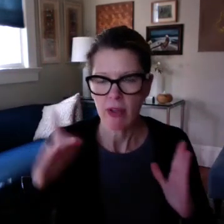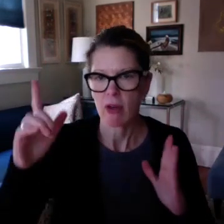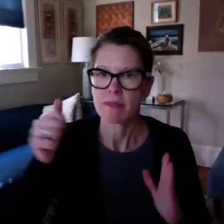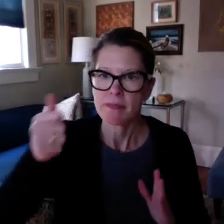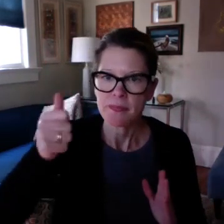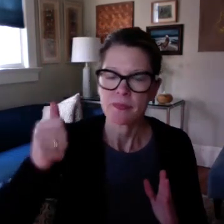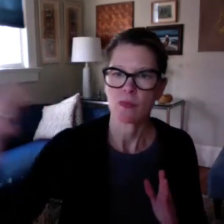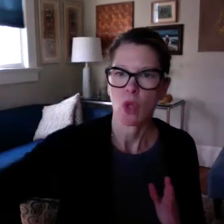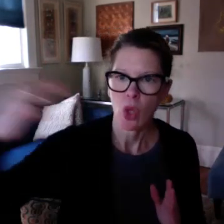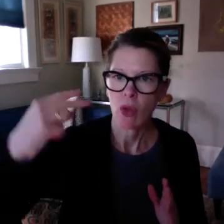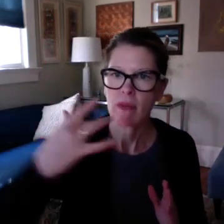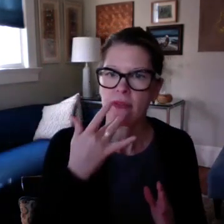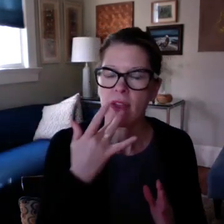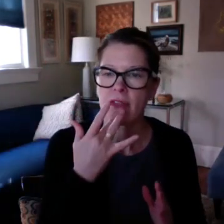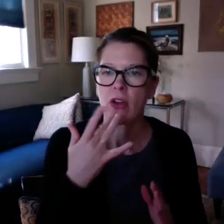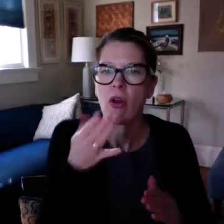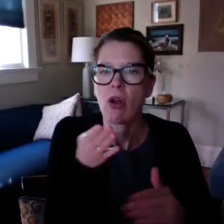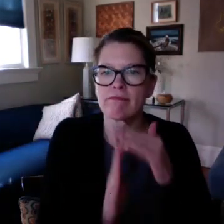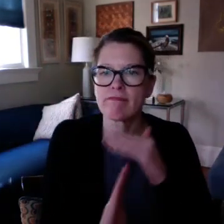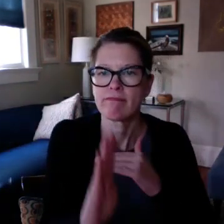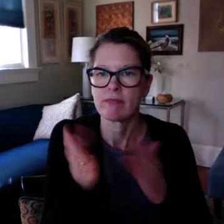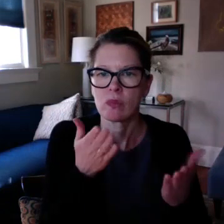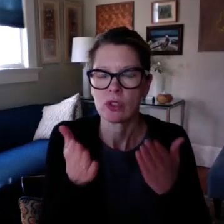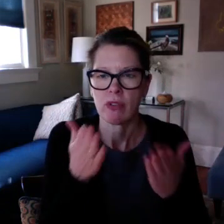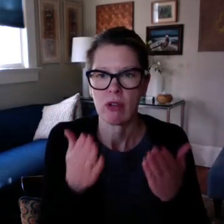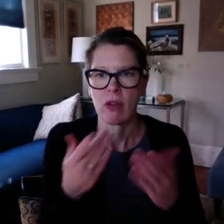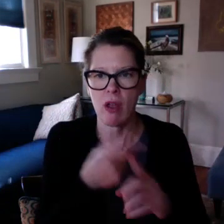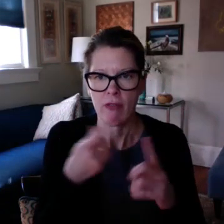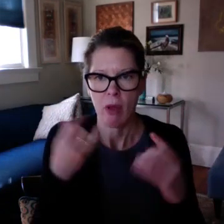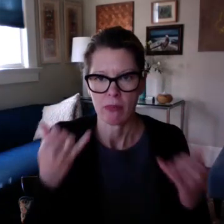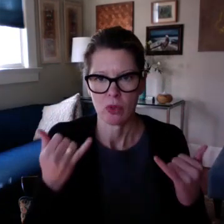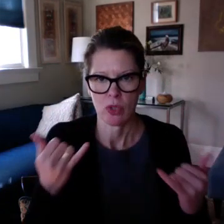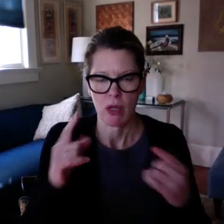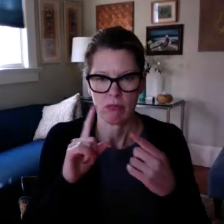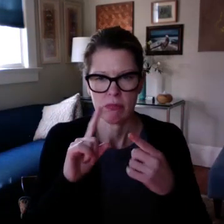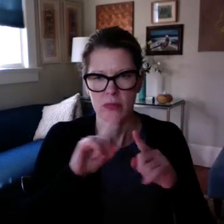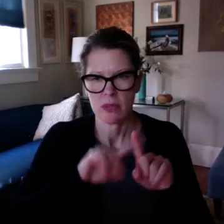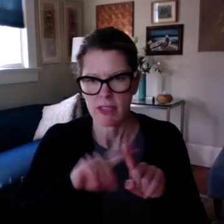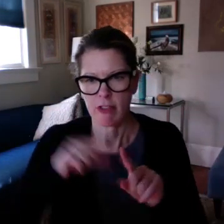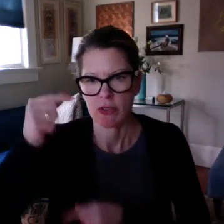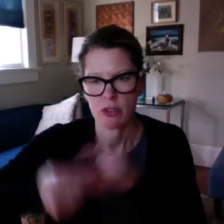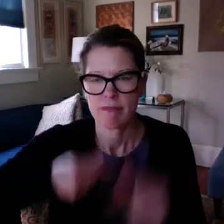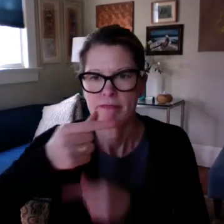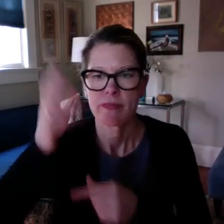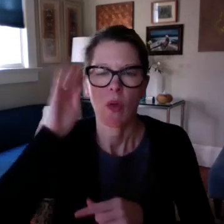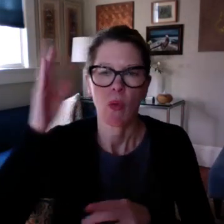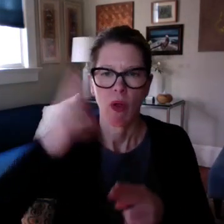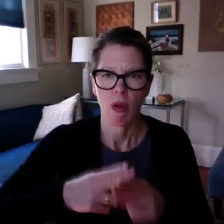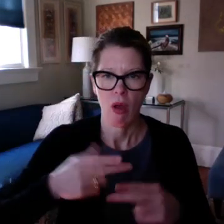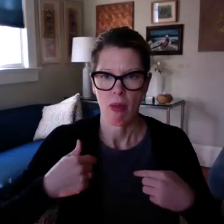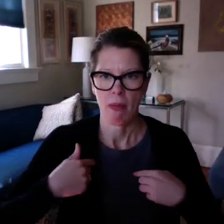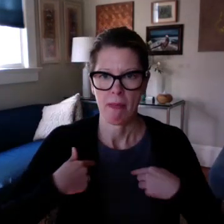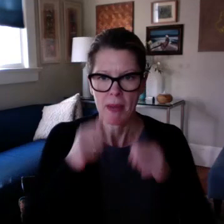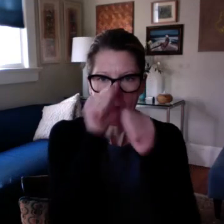with favor on his lowly servant. From this day all generations will call me blessed. The Almighty has